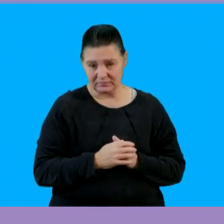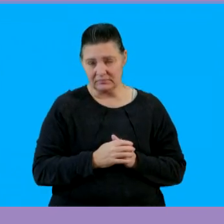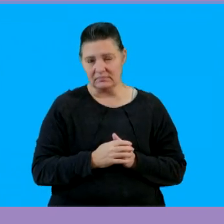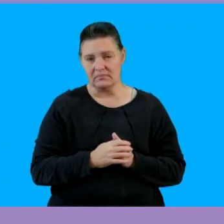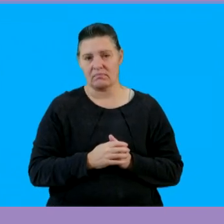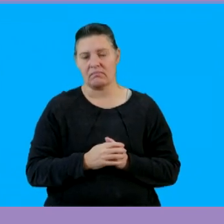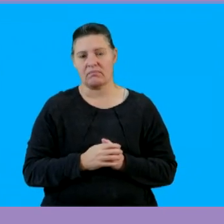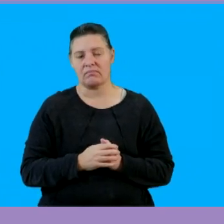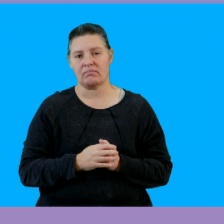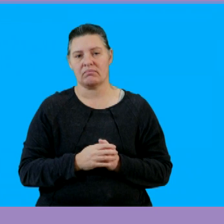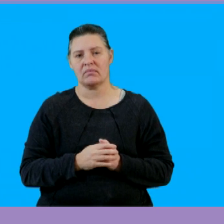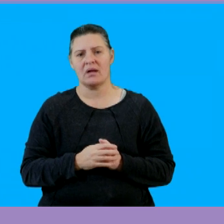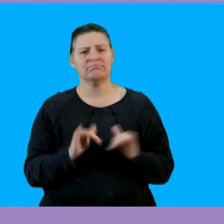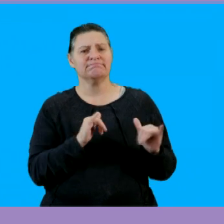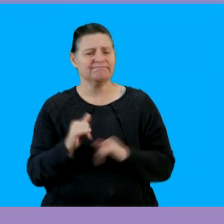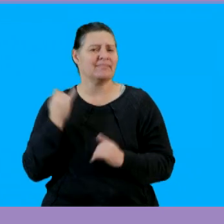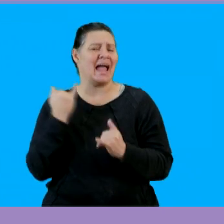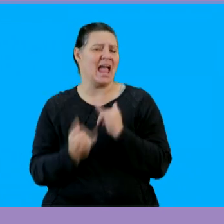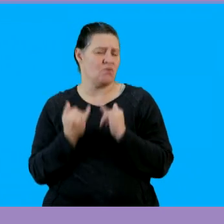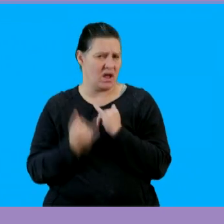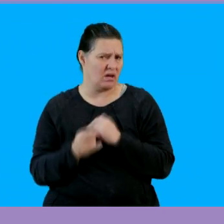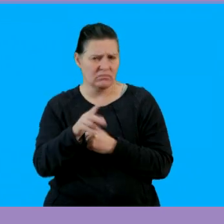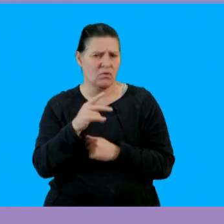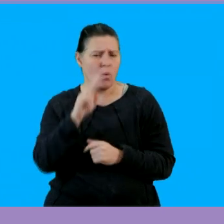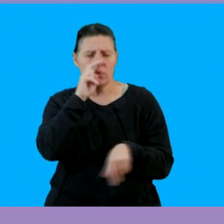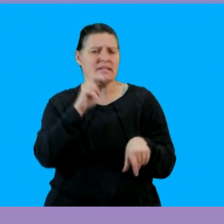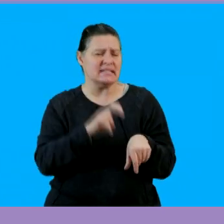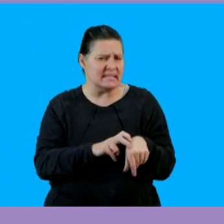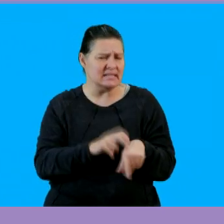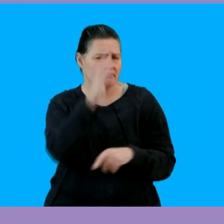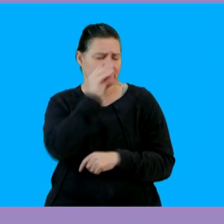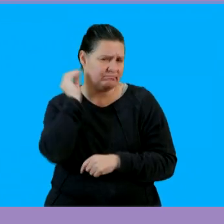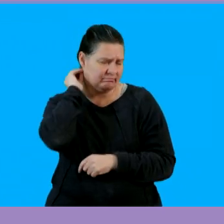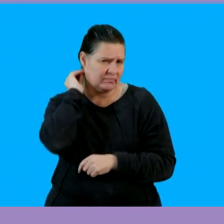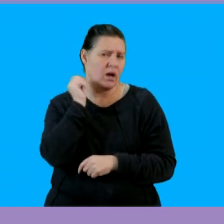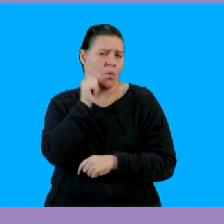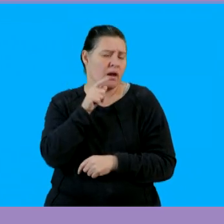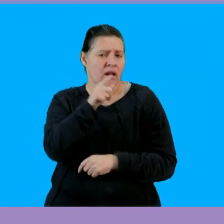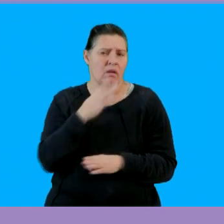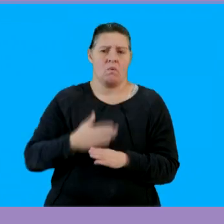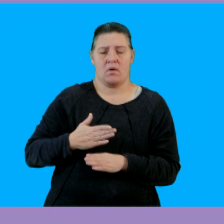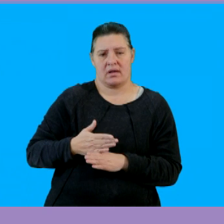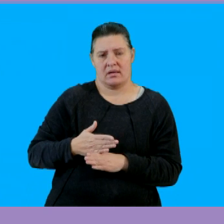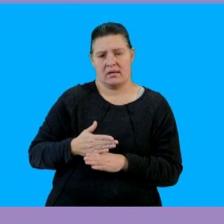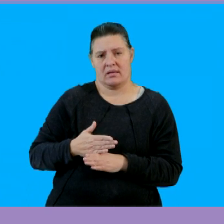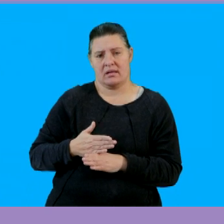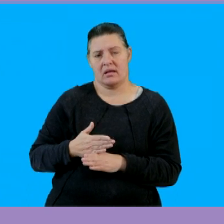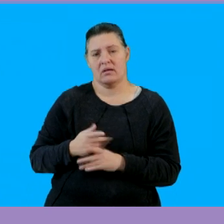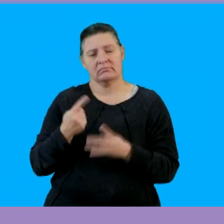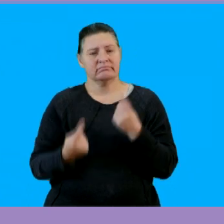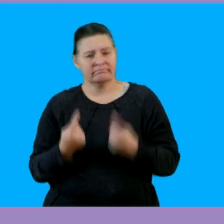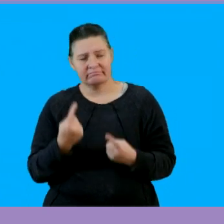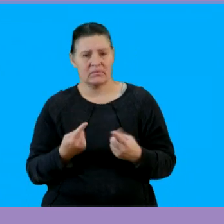lessons. Then common errors or things that you need to keep in mind when you are working